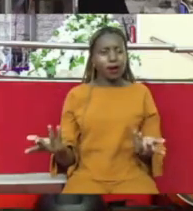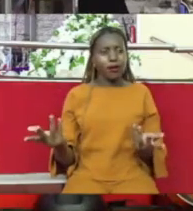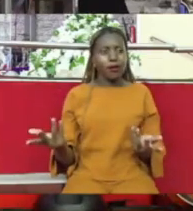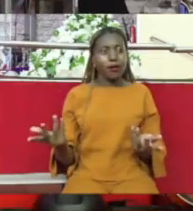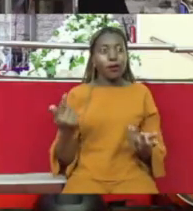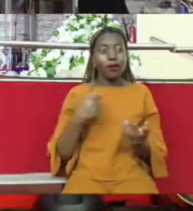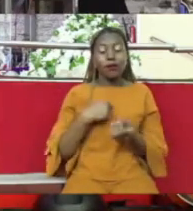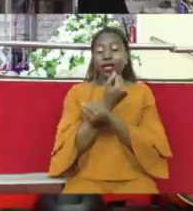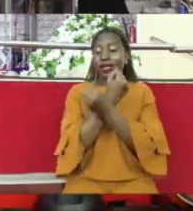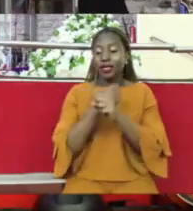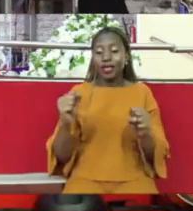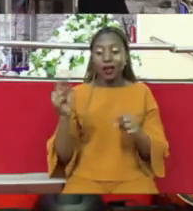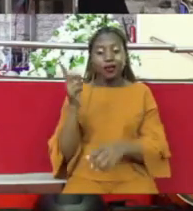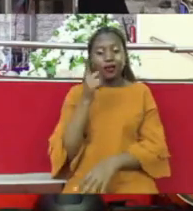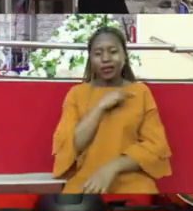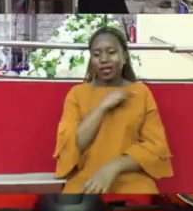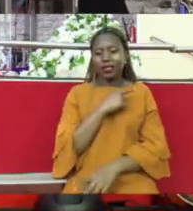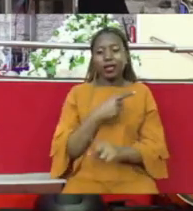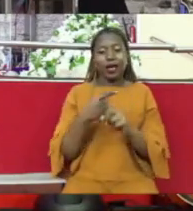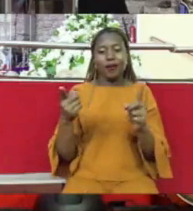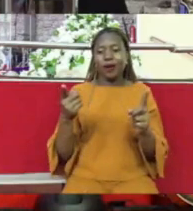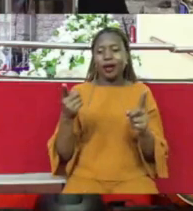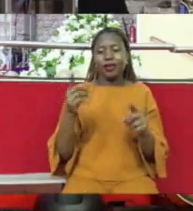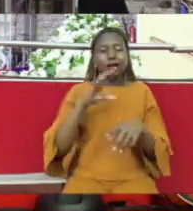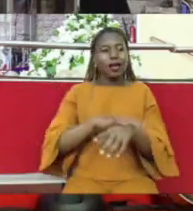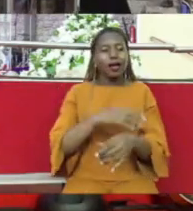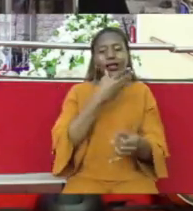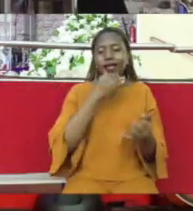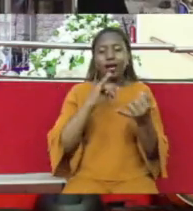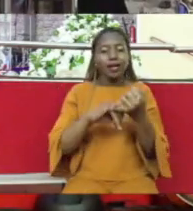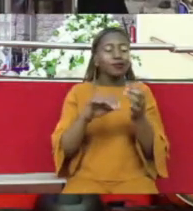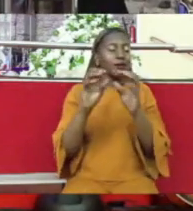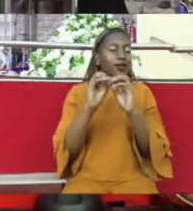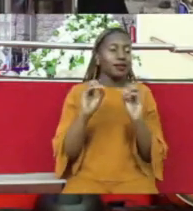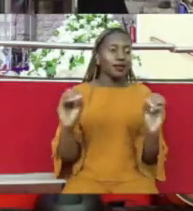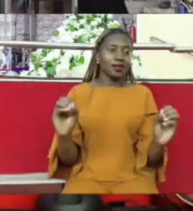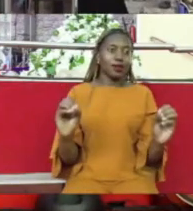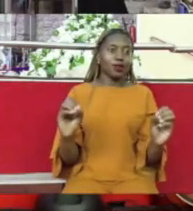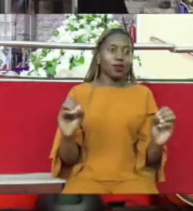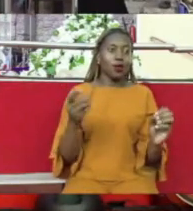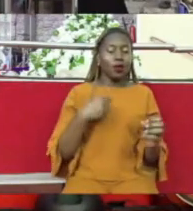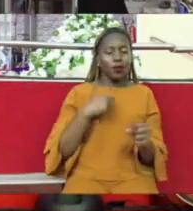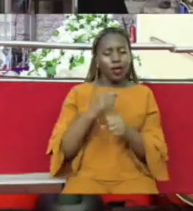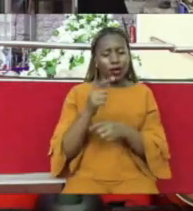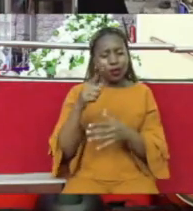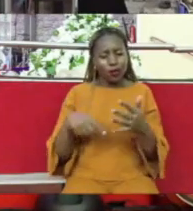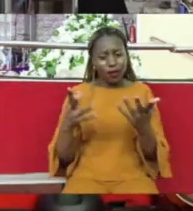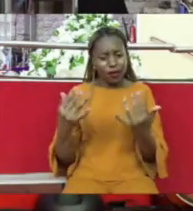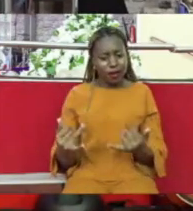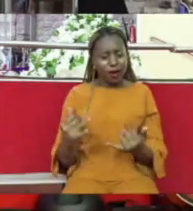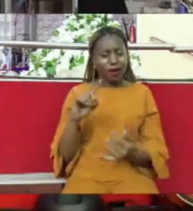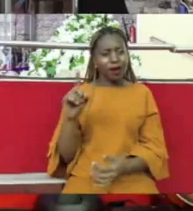born again, but there is no husband coming forth. Nikaokoka lakini hakuna bwana ambaye anatokea. What can I do now? Ni nini ambacho